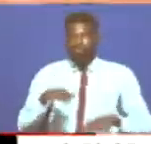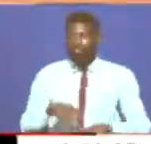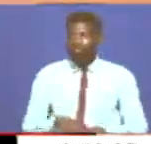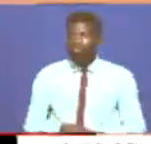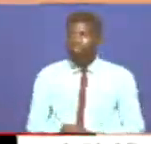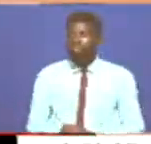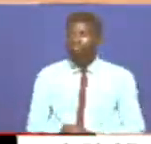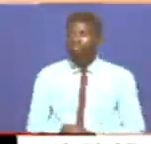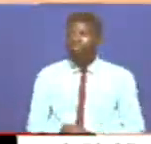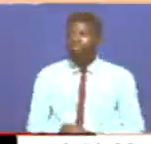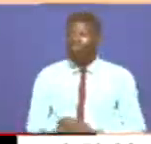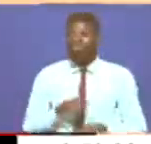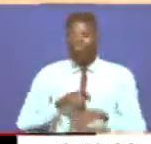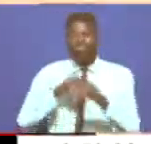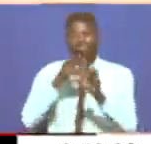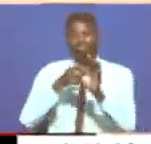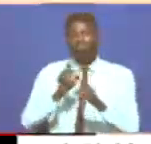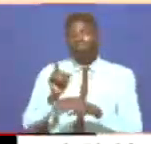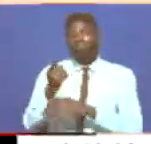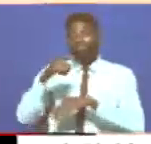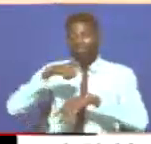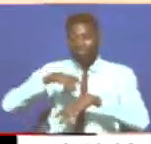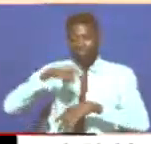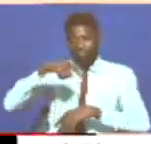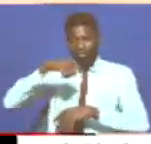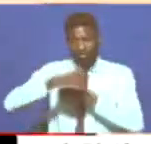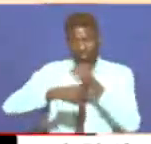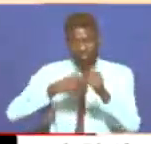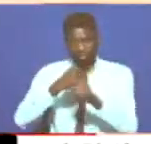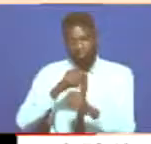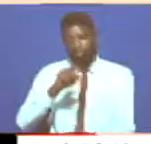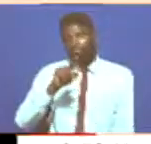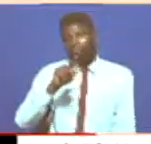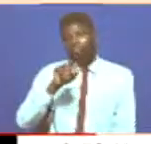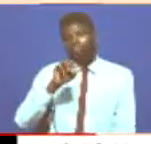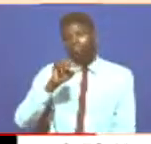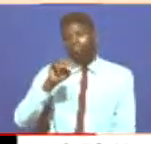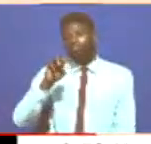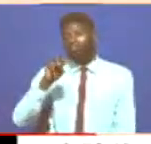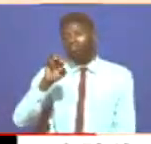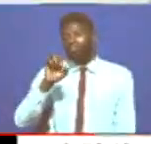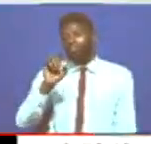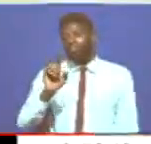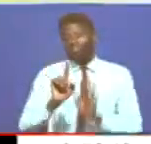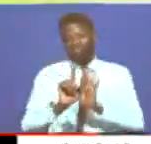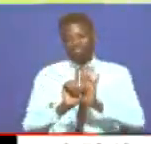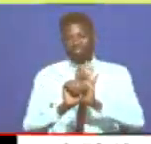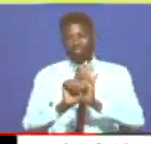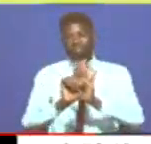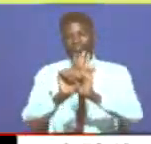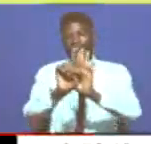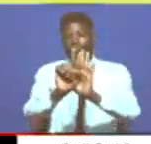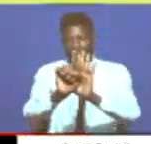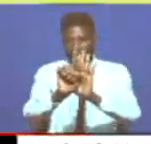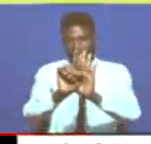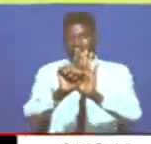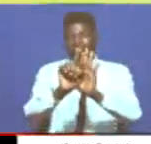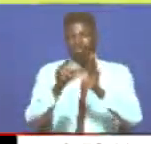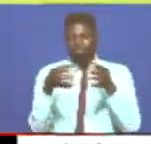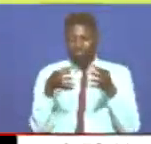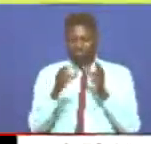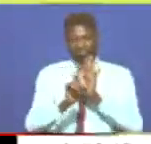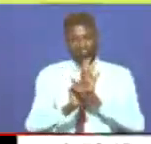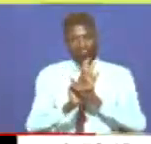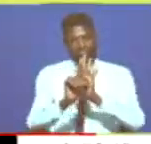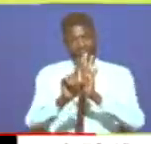Participating in the race for the first time this year, Komen dominated the race from the onset. She took charge of the leading pack that comprised of